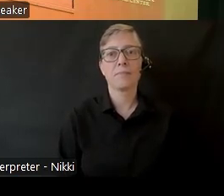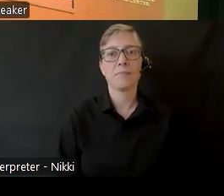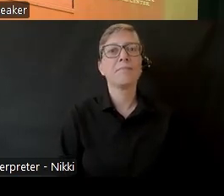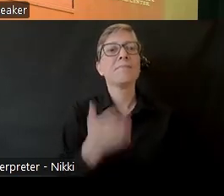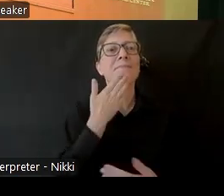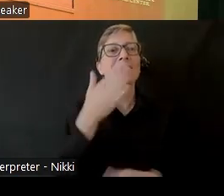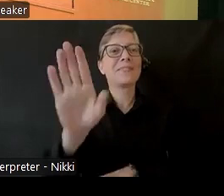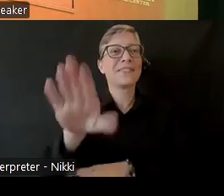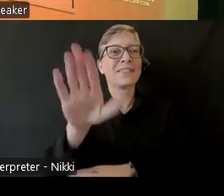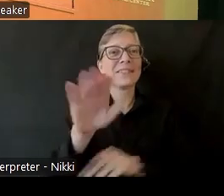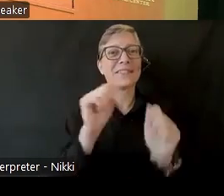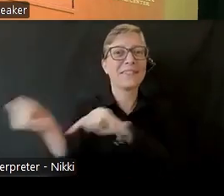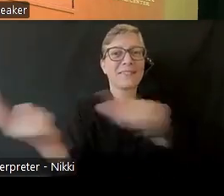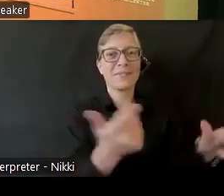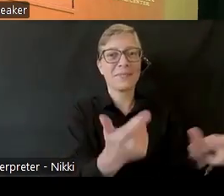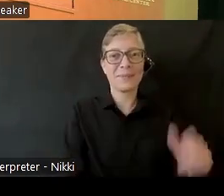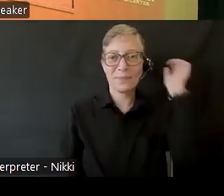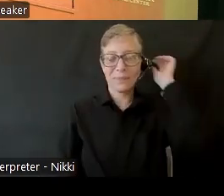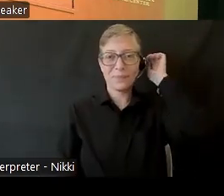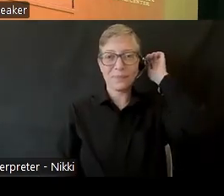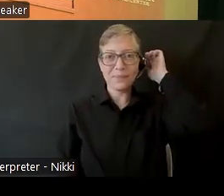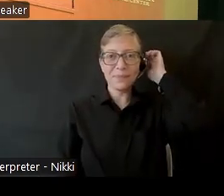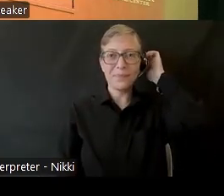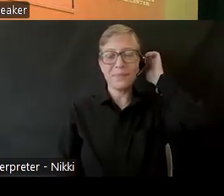Good afternoon, everybody.